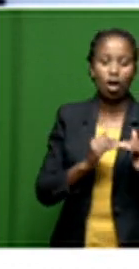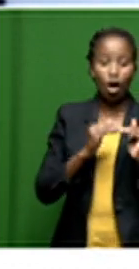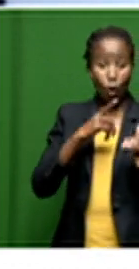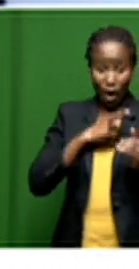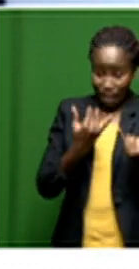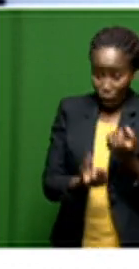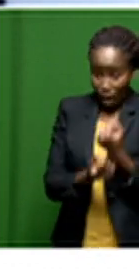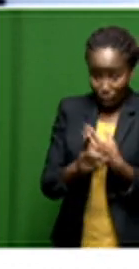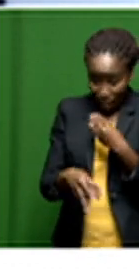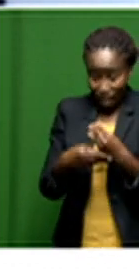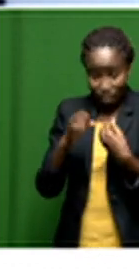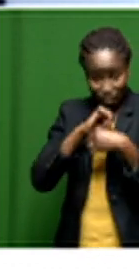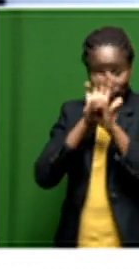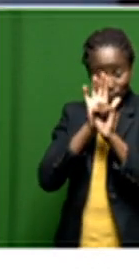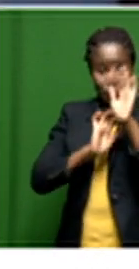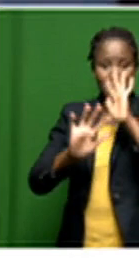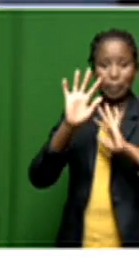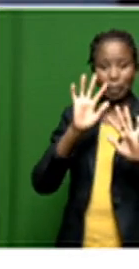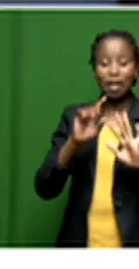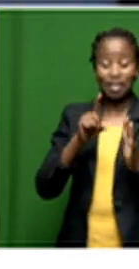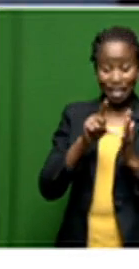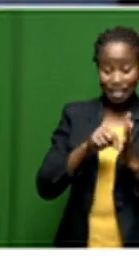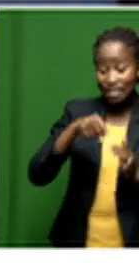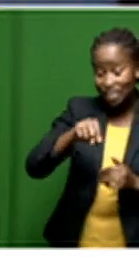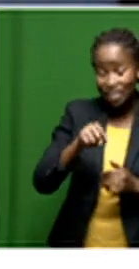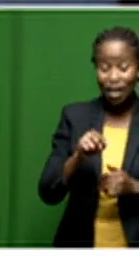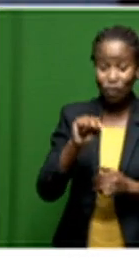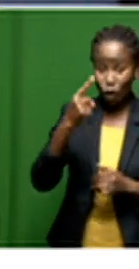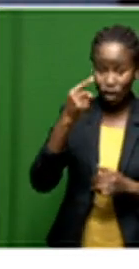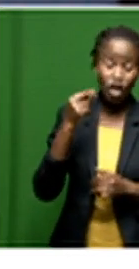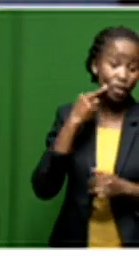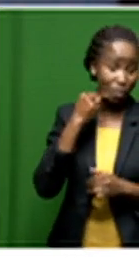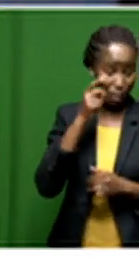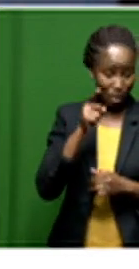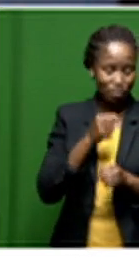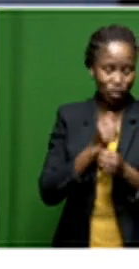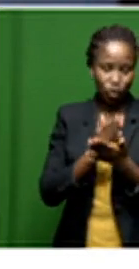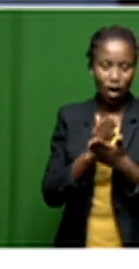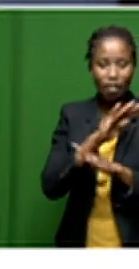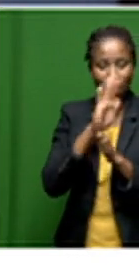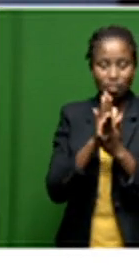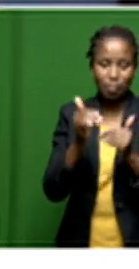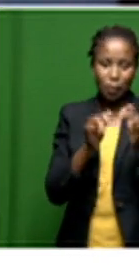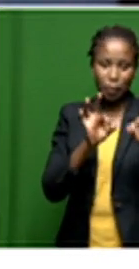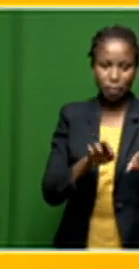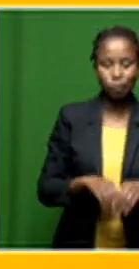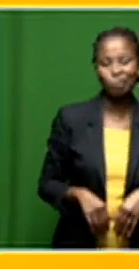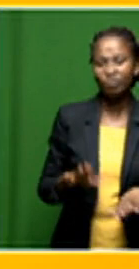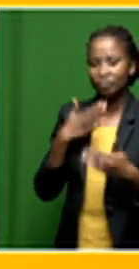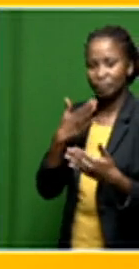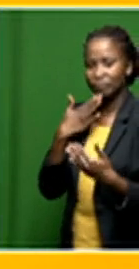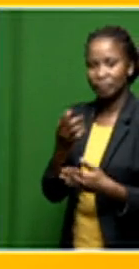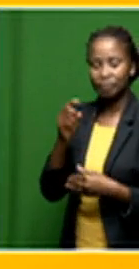safe election on the 1st of November. All right. Lawson, thank you. Always a pleasure speaking to you. Thanks so much, Lawson Naidoo, Executive Secretary of the Council